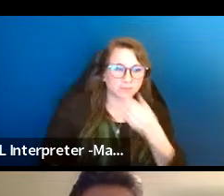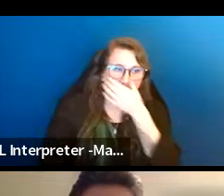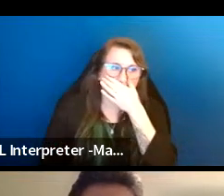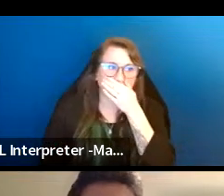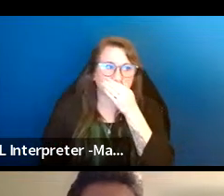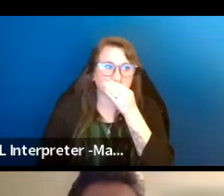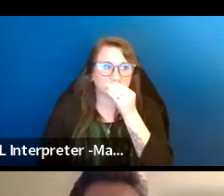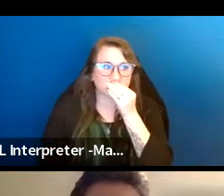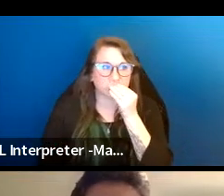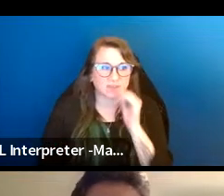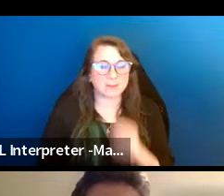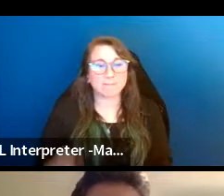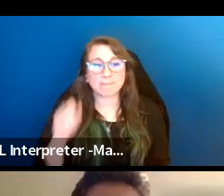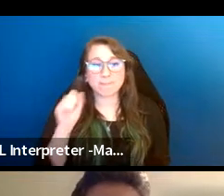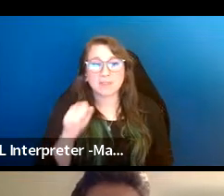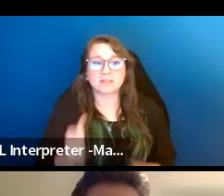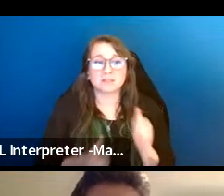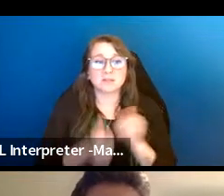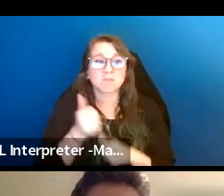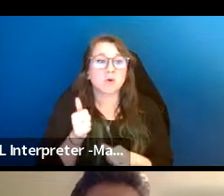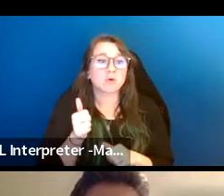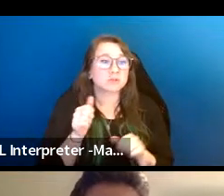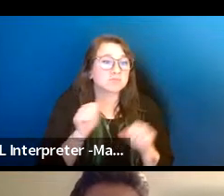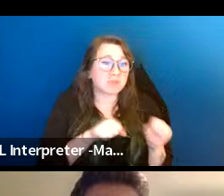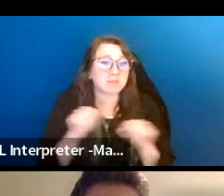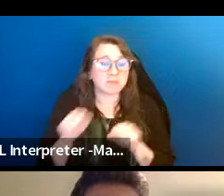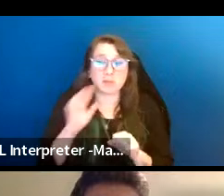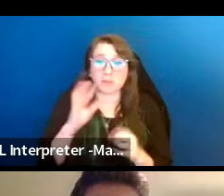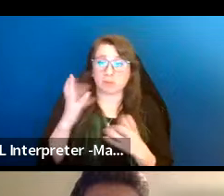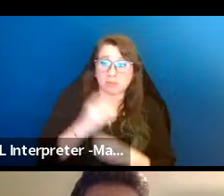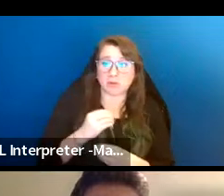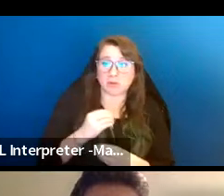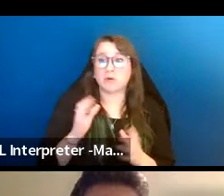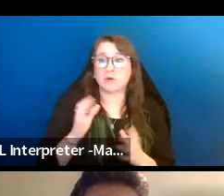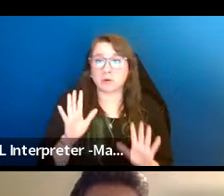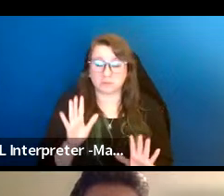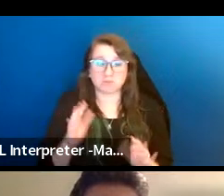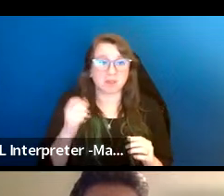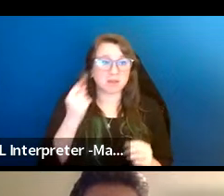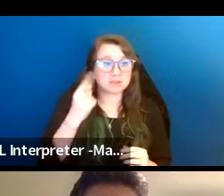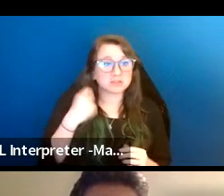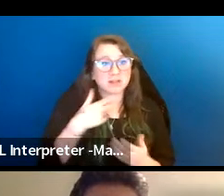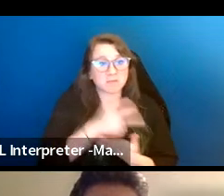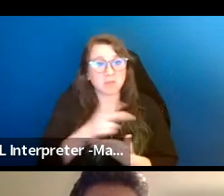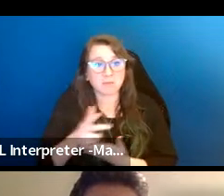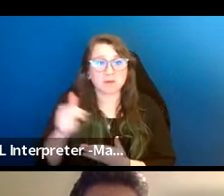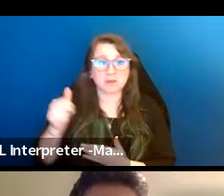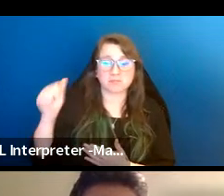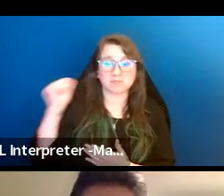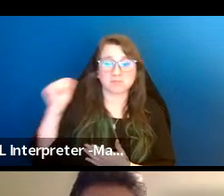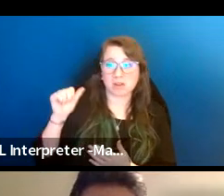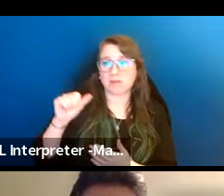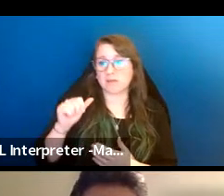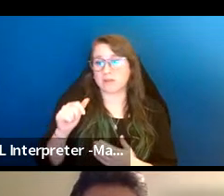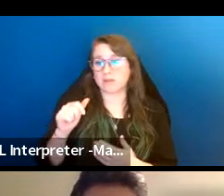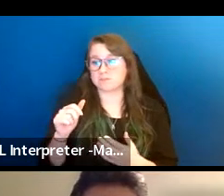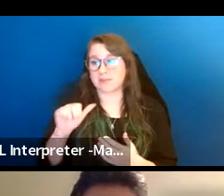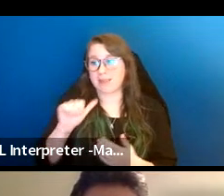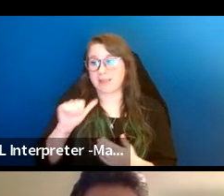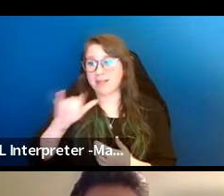most likely, yes, it would be beautiful if we could get parking. I understand it's landlocked. I understand that you're saying it's a private alley in the back.